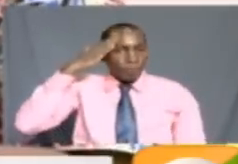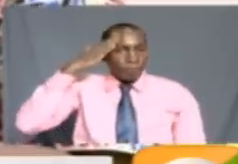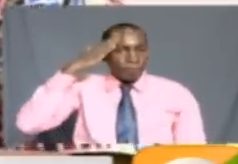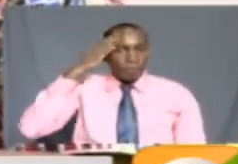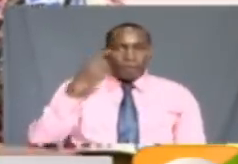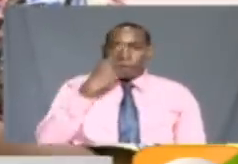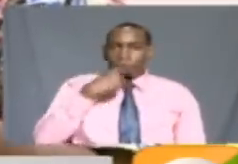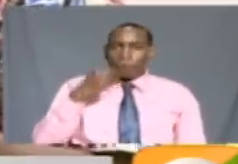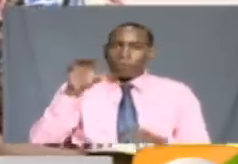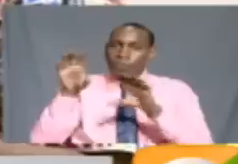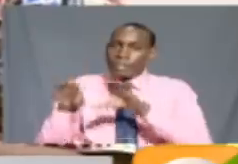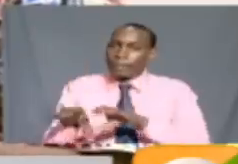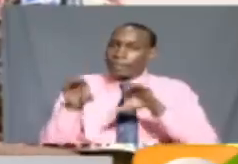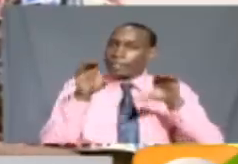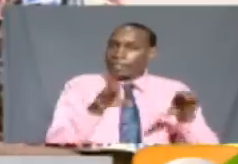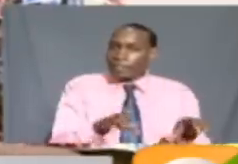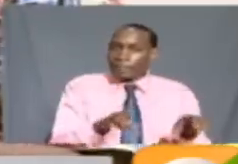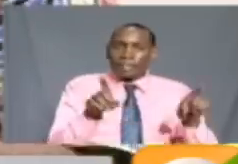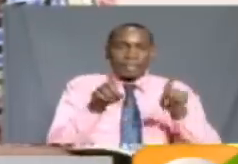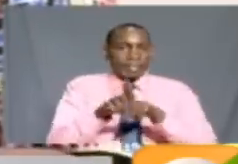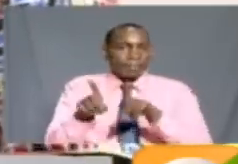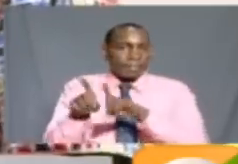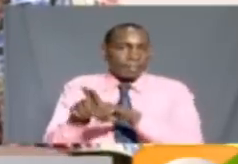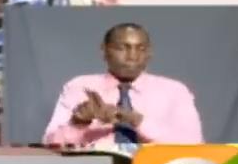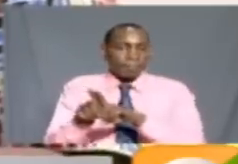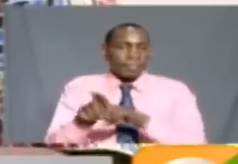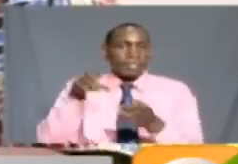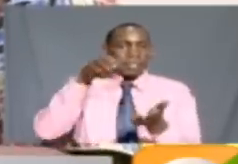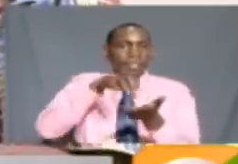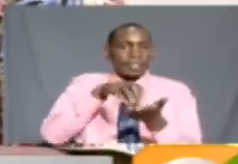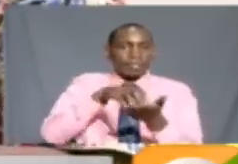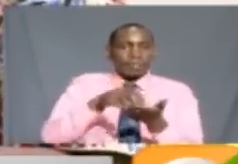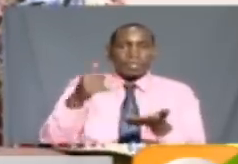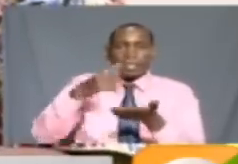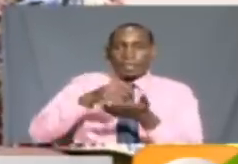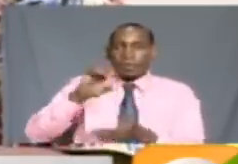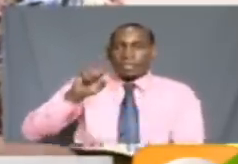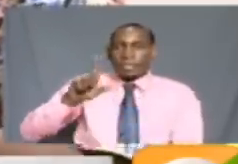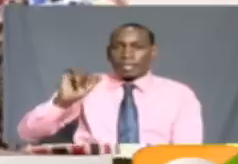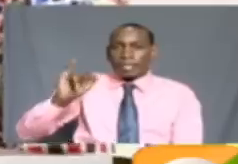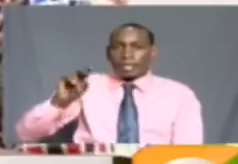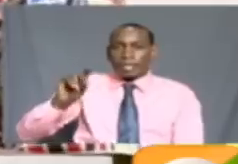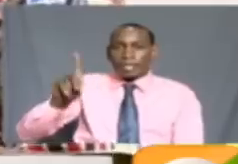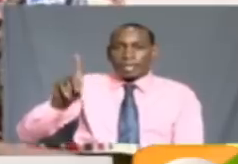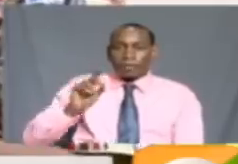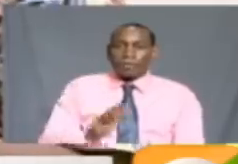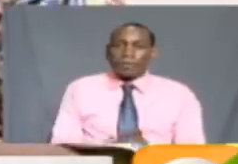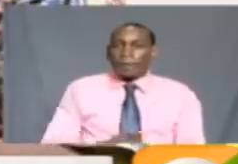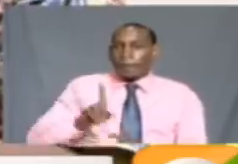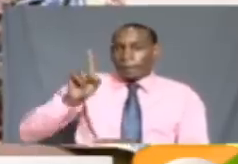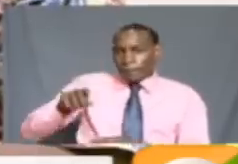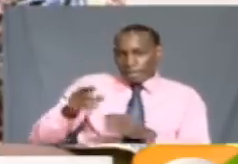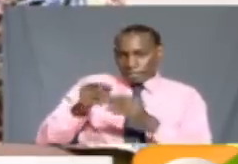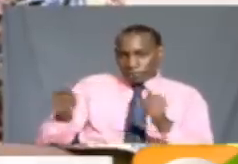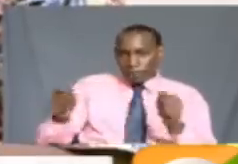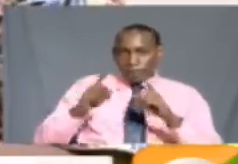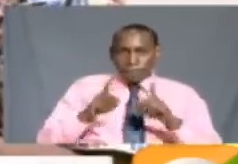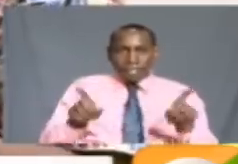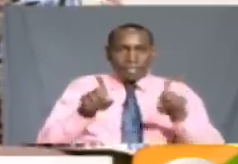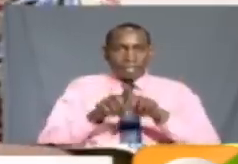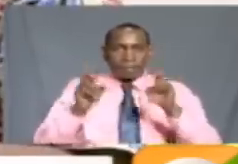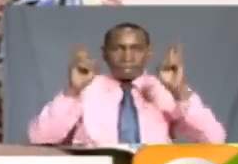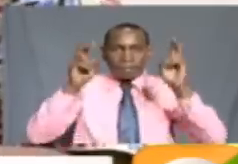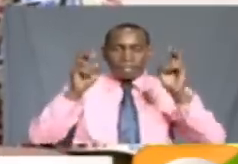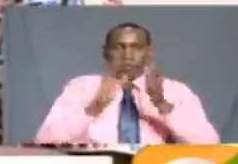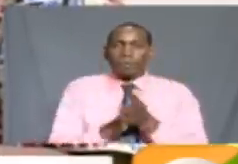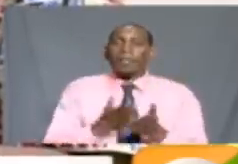who have suffered this kind of predicament like Eliud. Yeah. And we need to look at that. But there's also the issue of